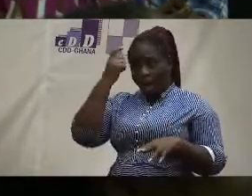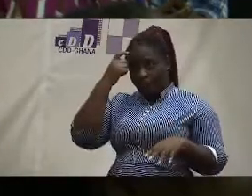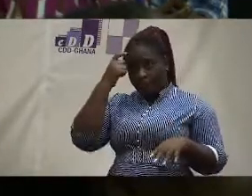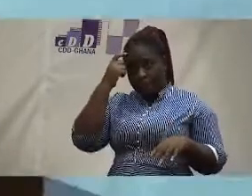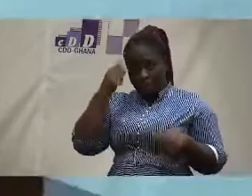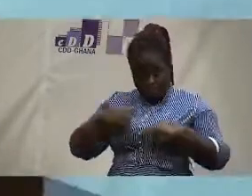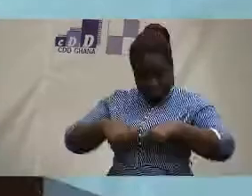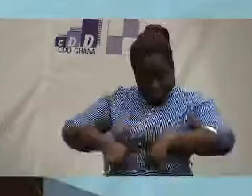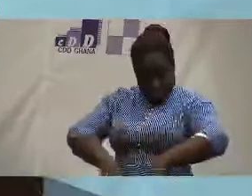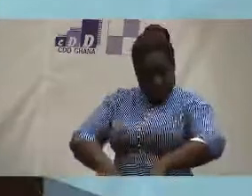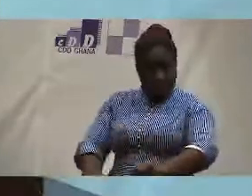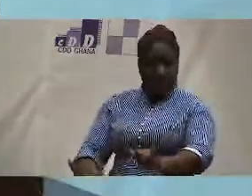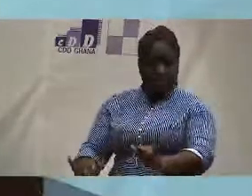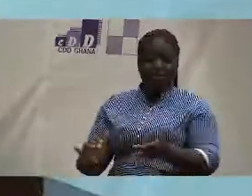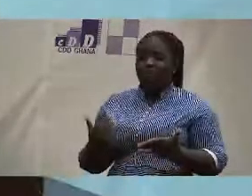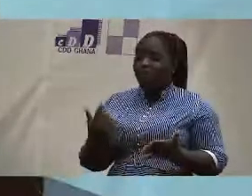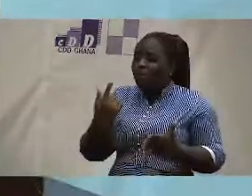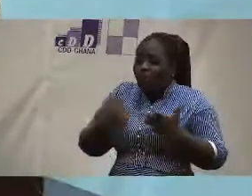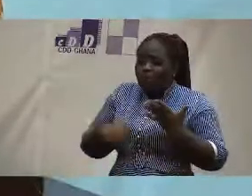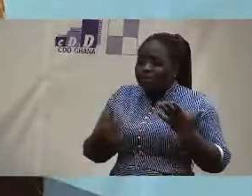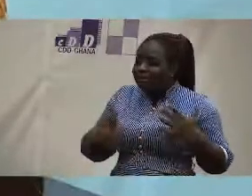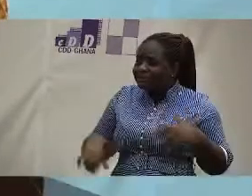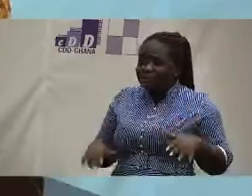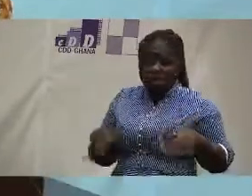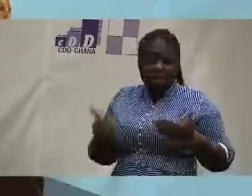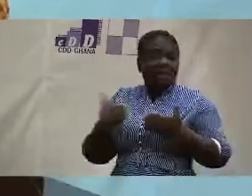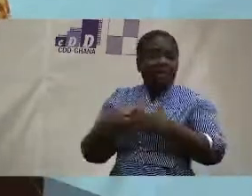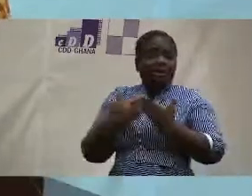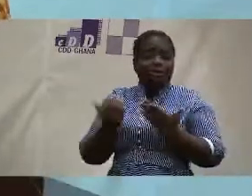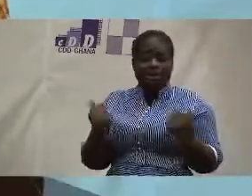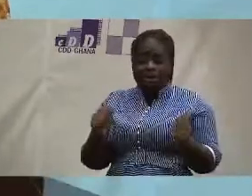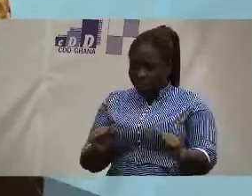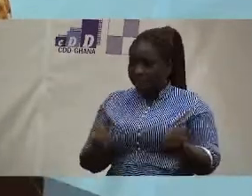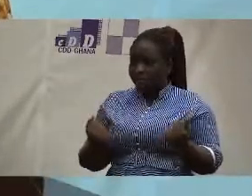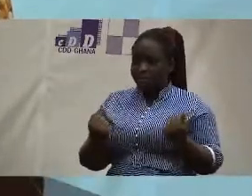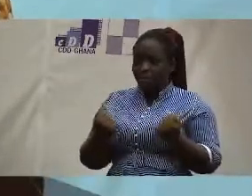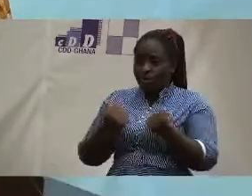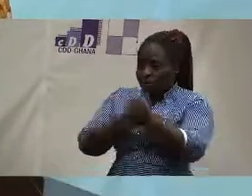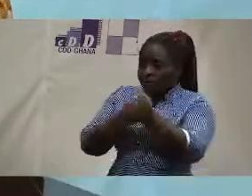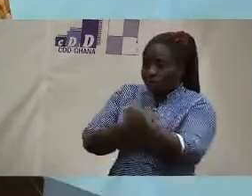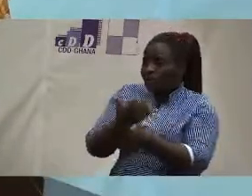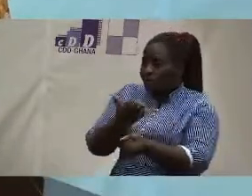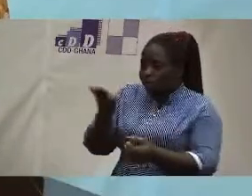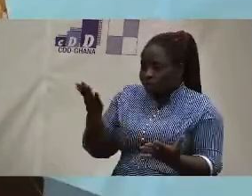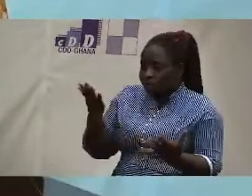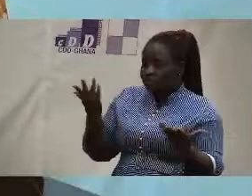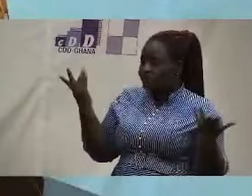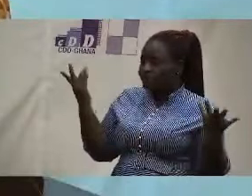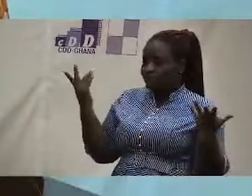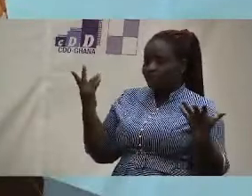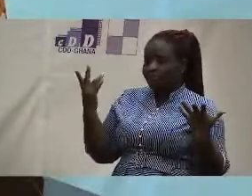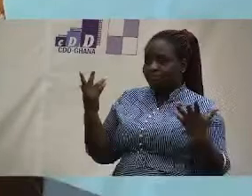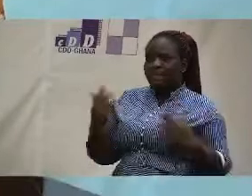still grappling with what and how they can actually deal with this pandemic. We have become